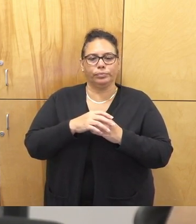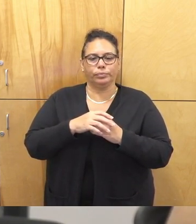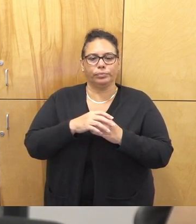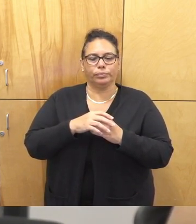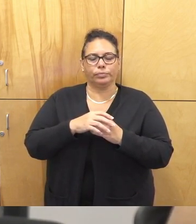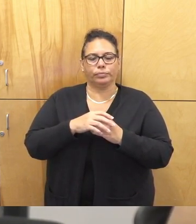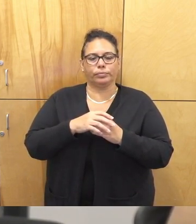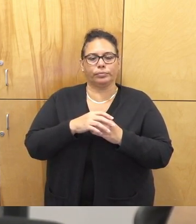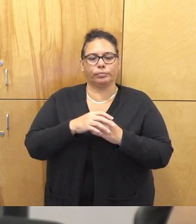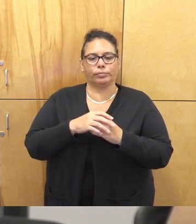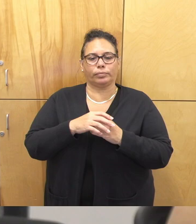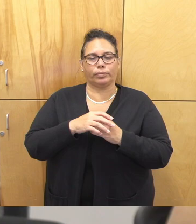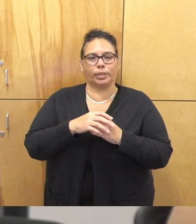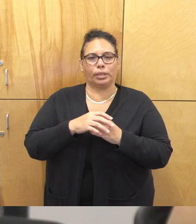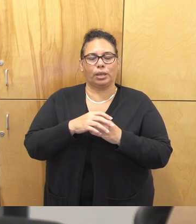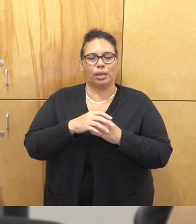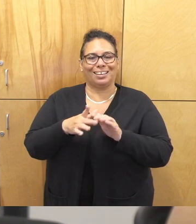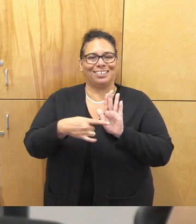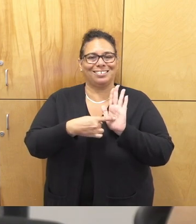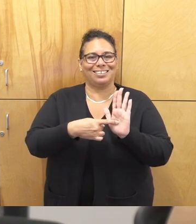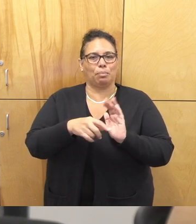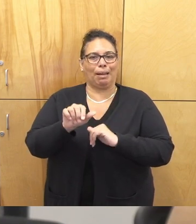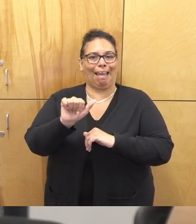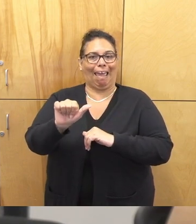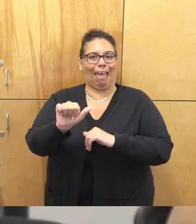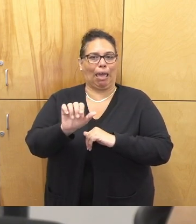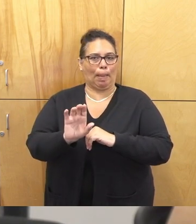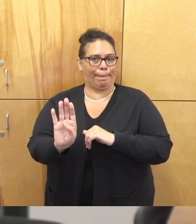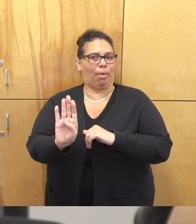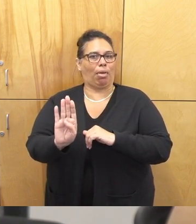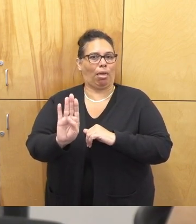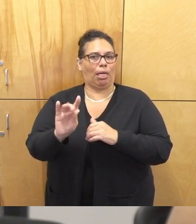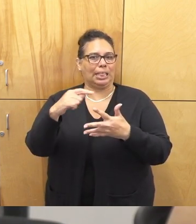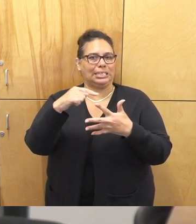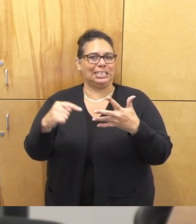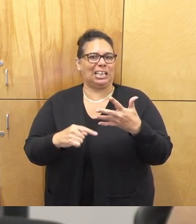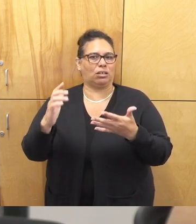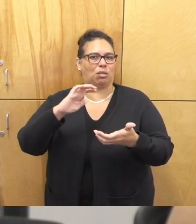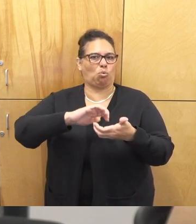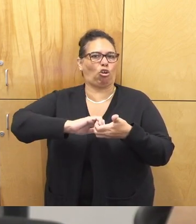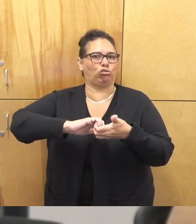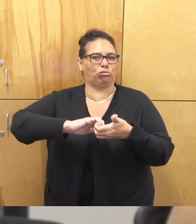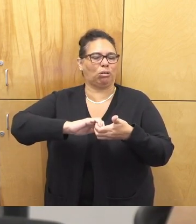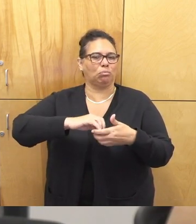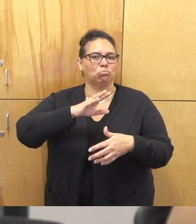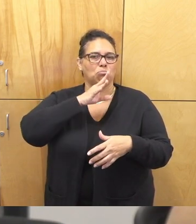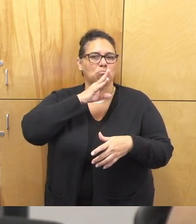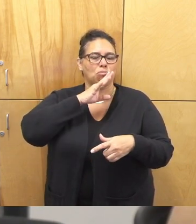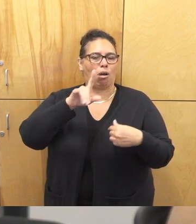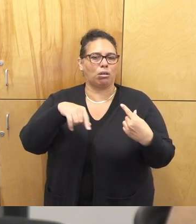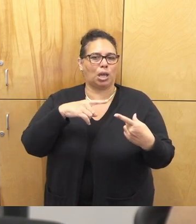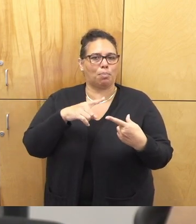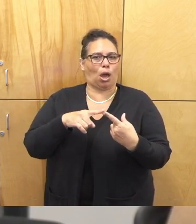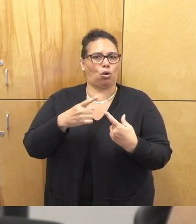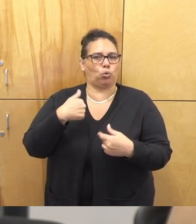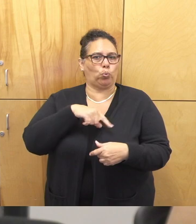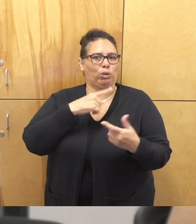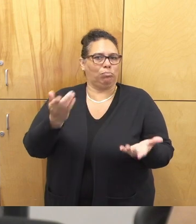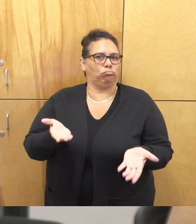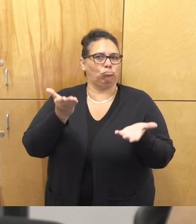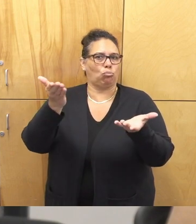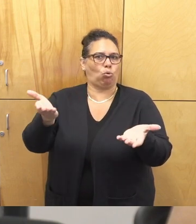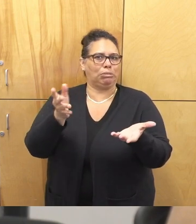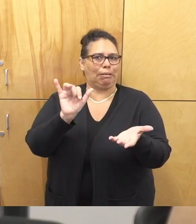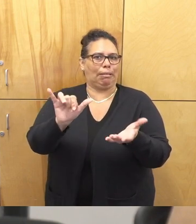You have an Exhibit A and B, which details the partnership. It just basically talks about what we were proposing at